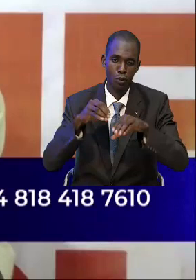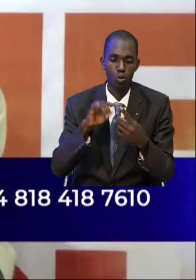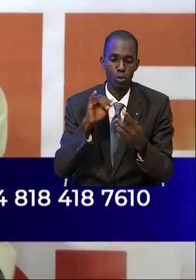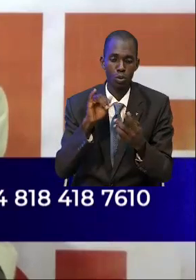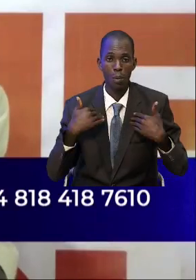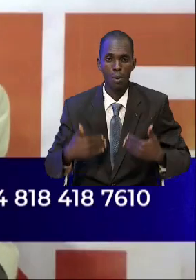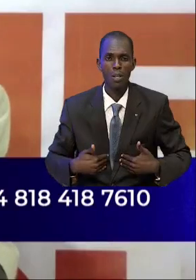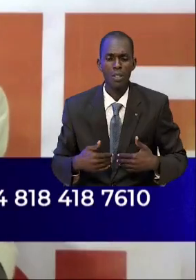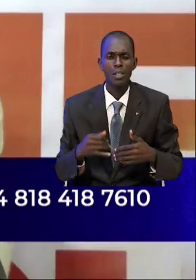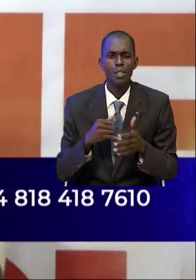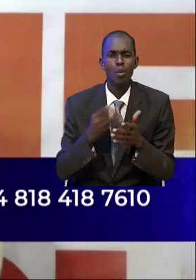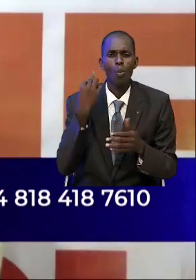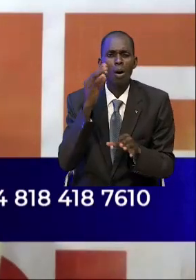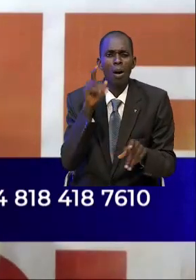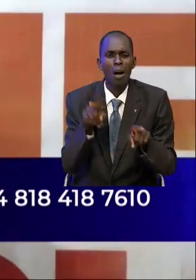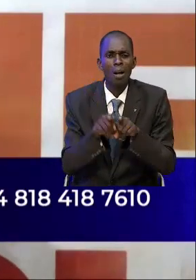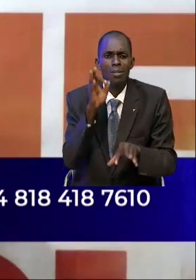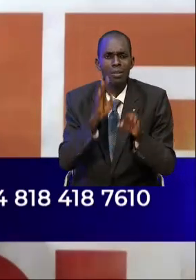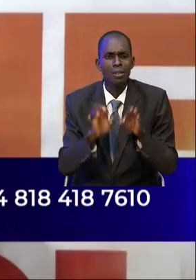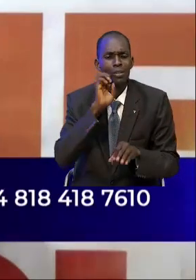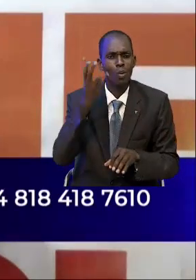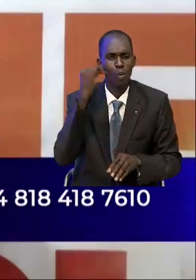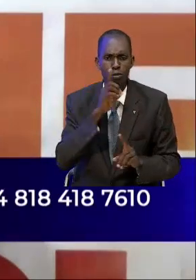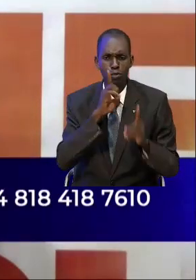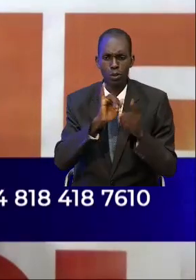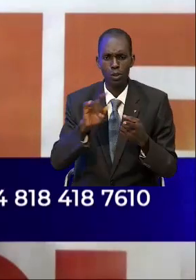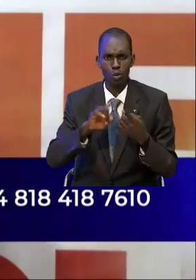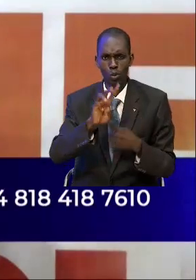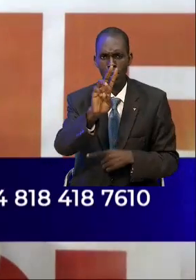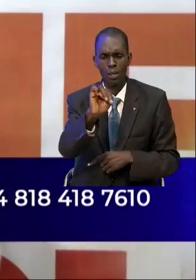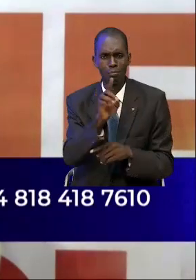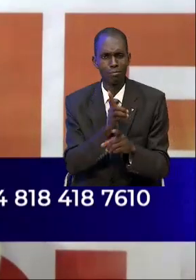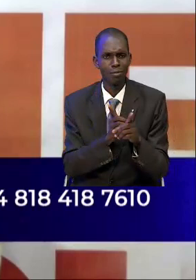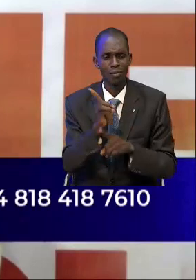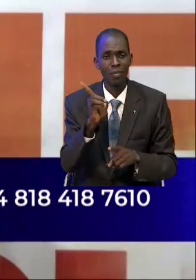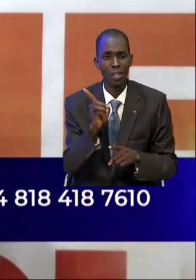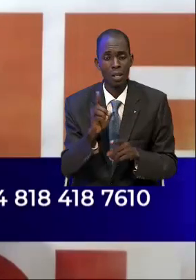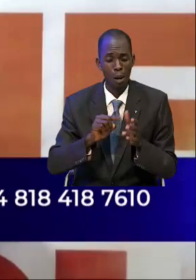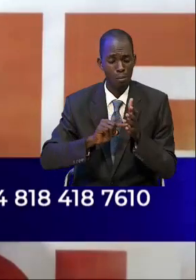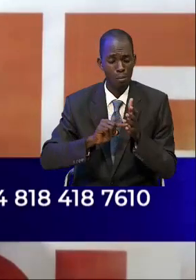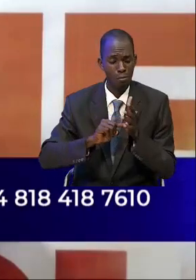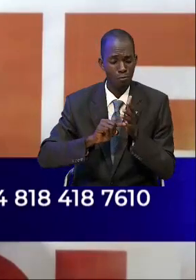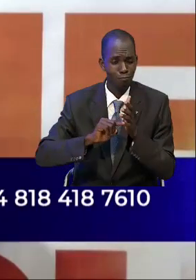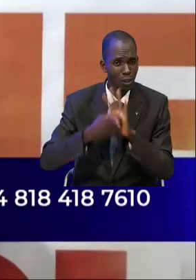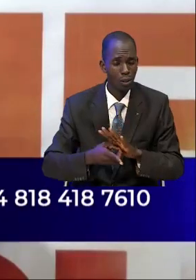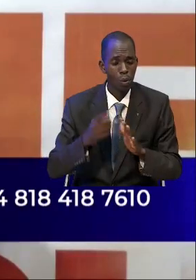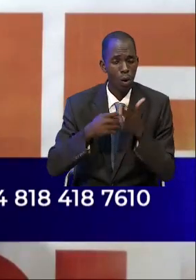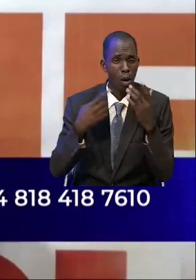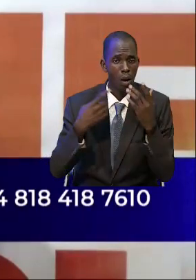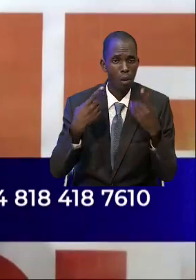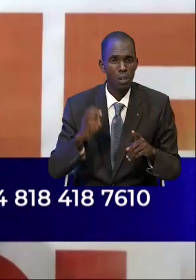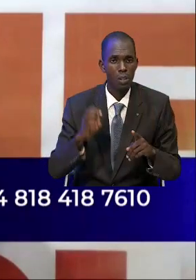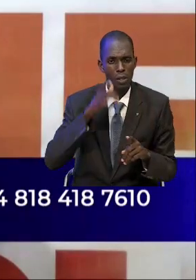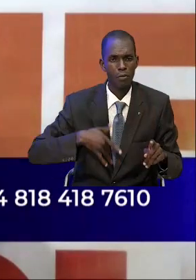power of God will flow into that body. And it was as though he was speaking to me direct. Instantaneously,